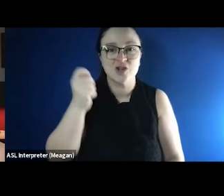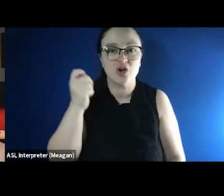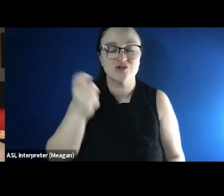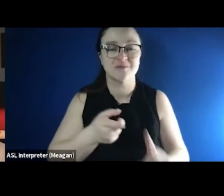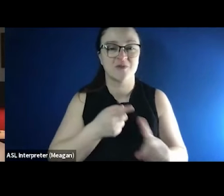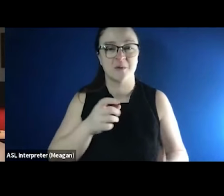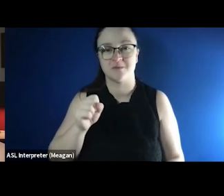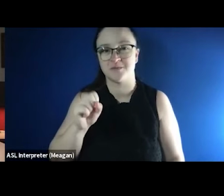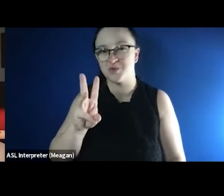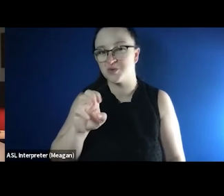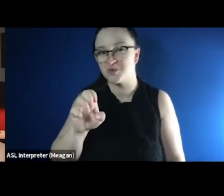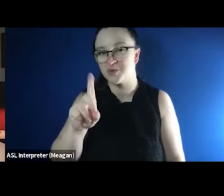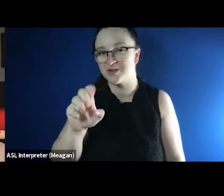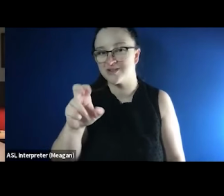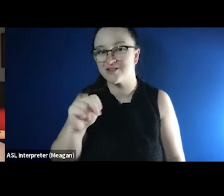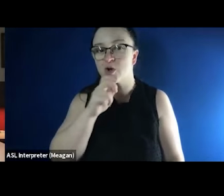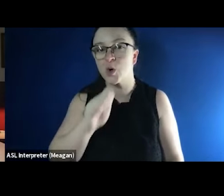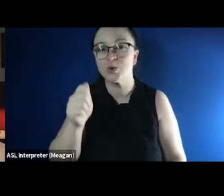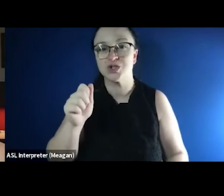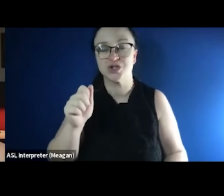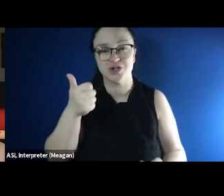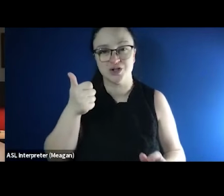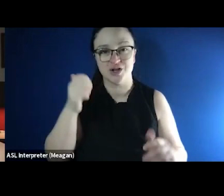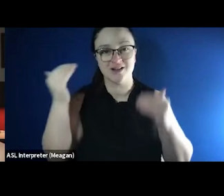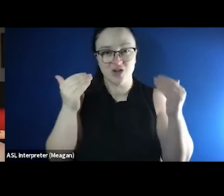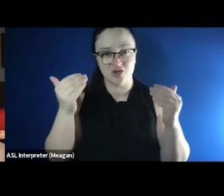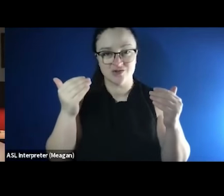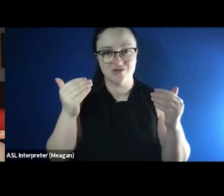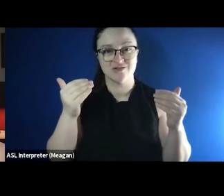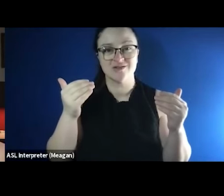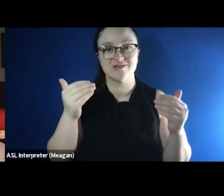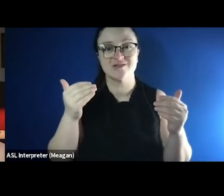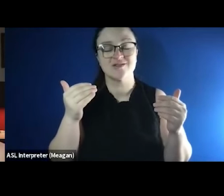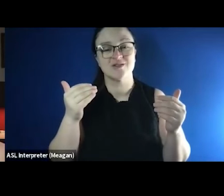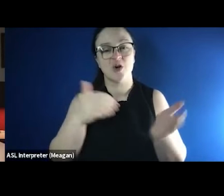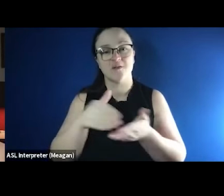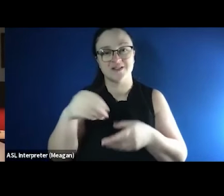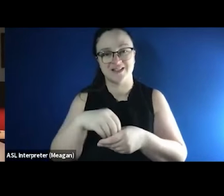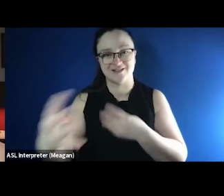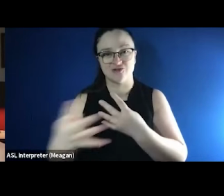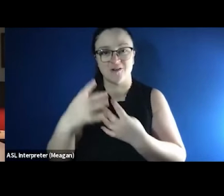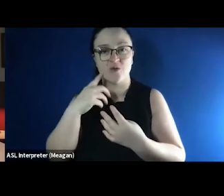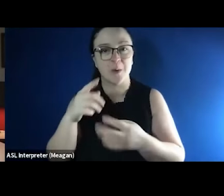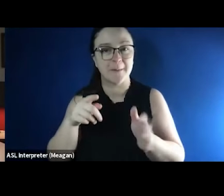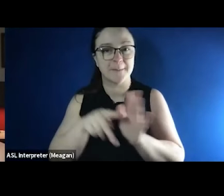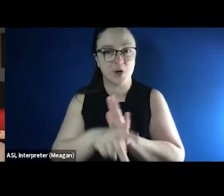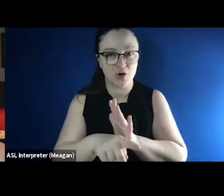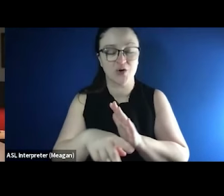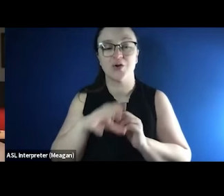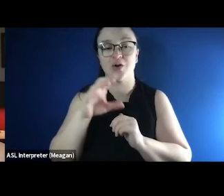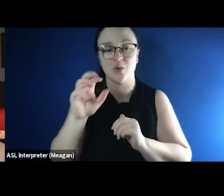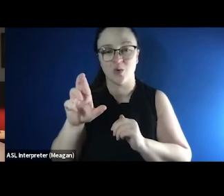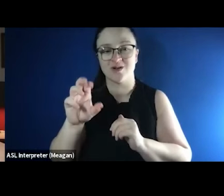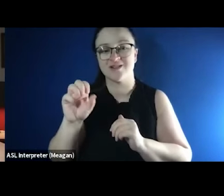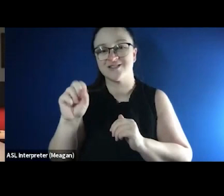has indicated that older adults aged 60 and older were often imprisoned for murder and sex offenses in a statistically